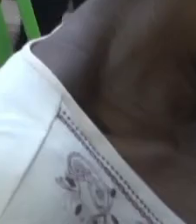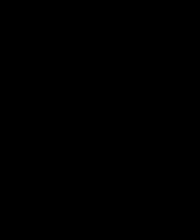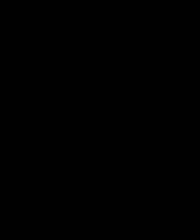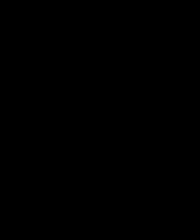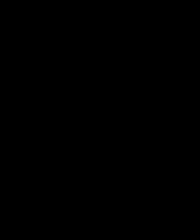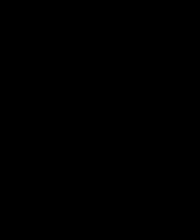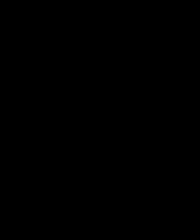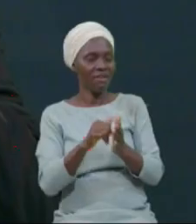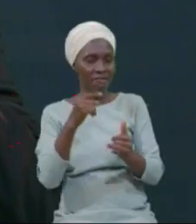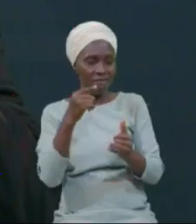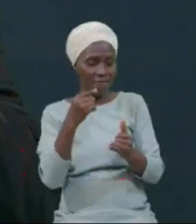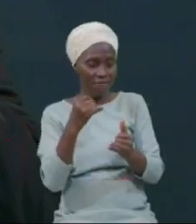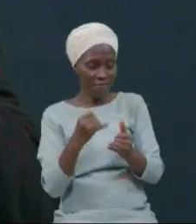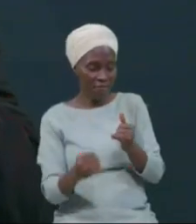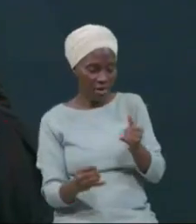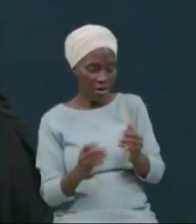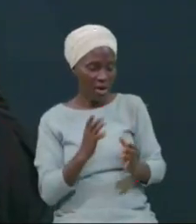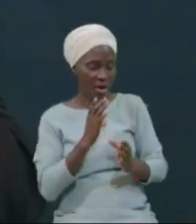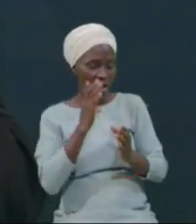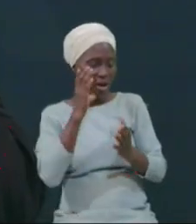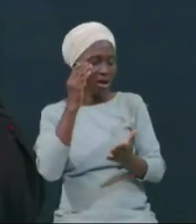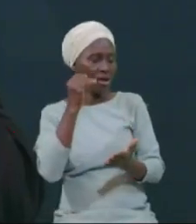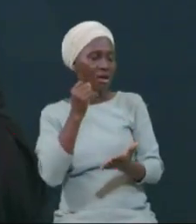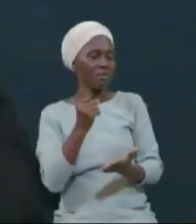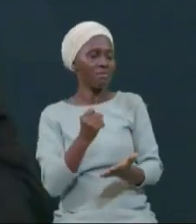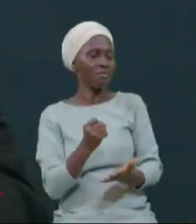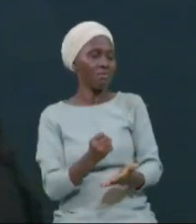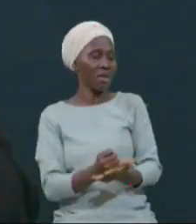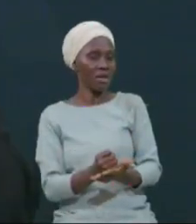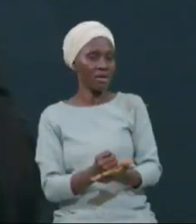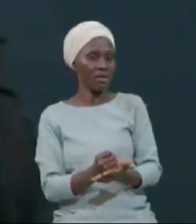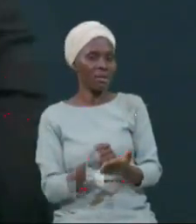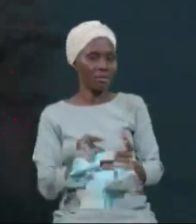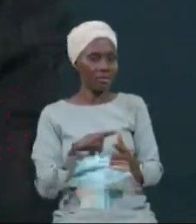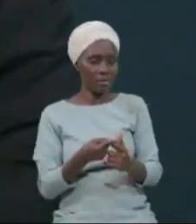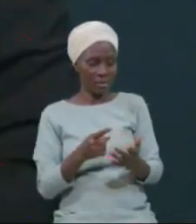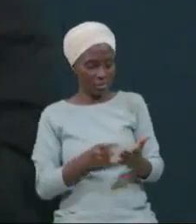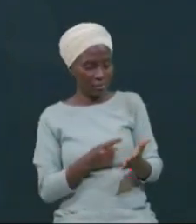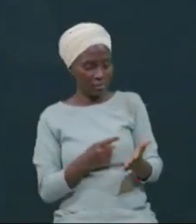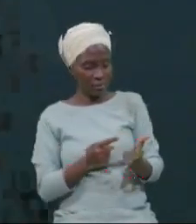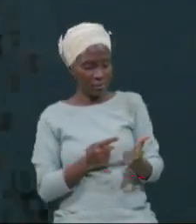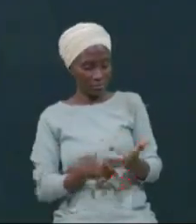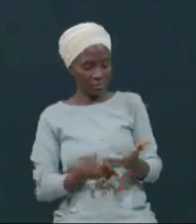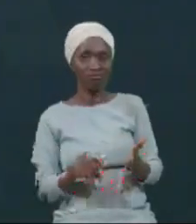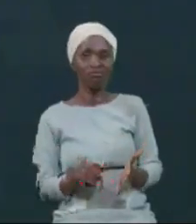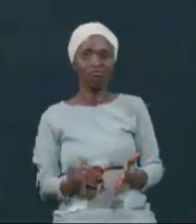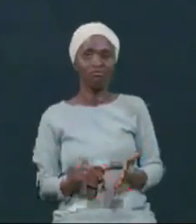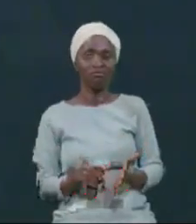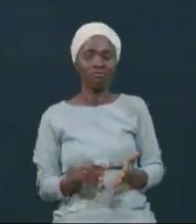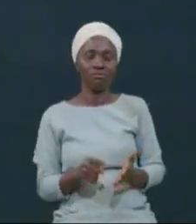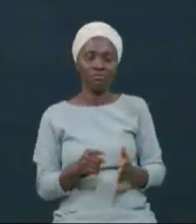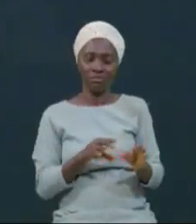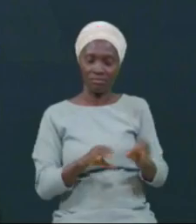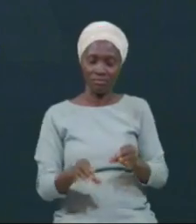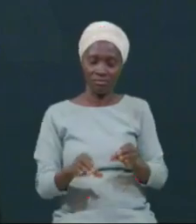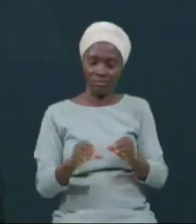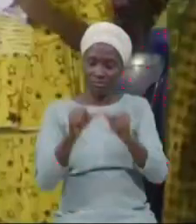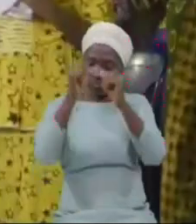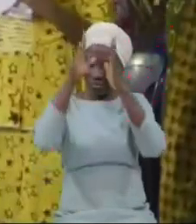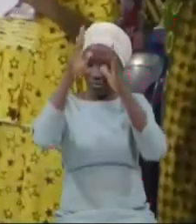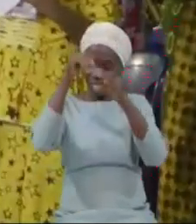checkup, it's done. Father, in the mighty name of